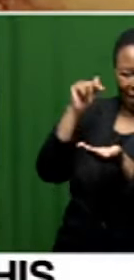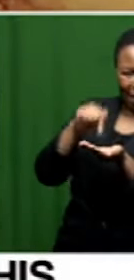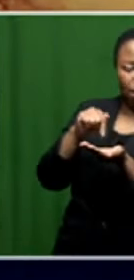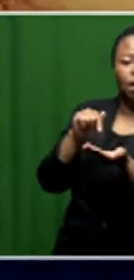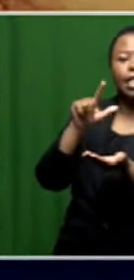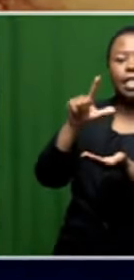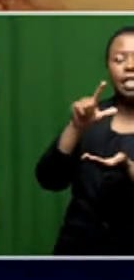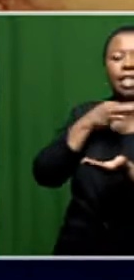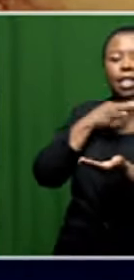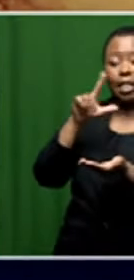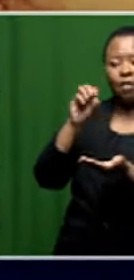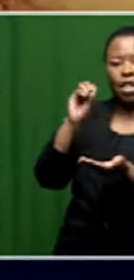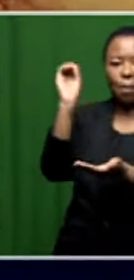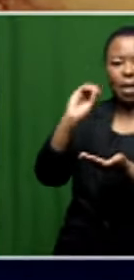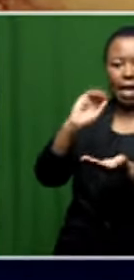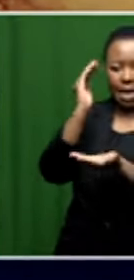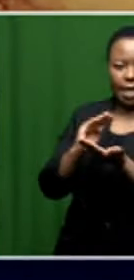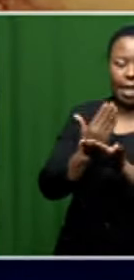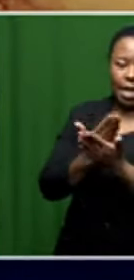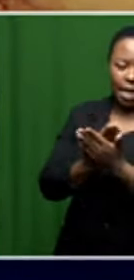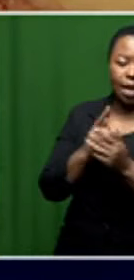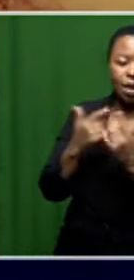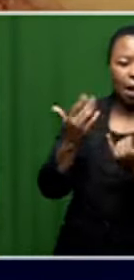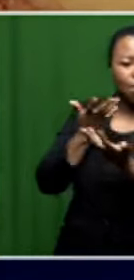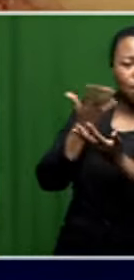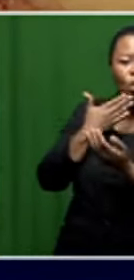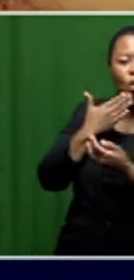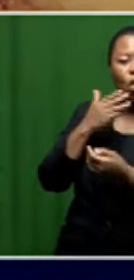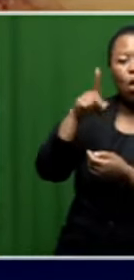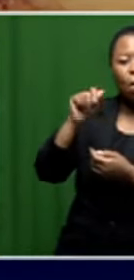COVID-19 risk by 70%. We just spoke to Dr. Paulo